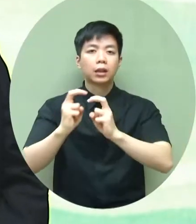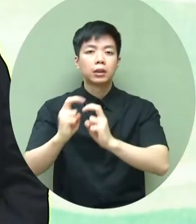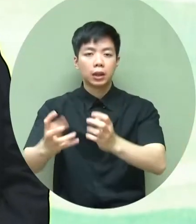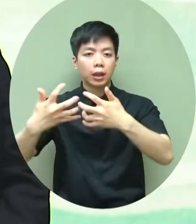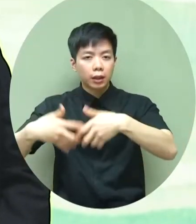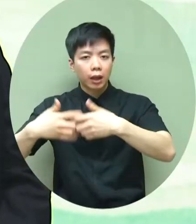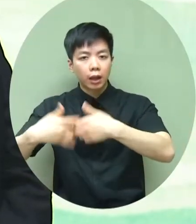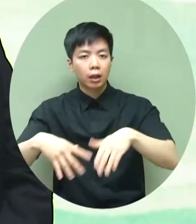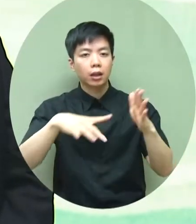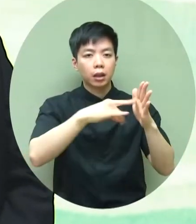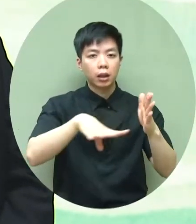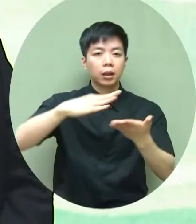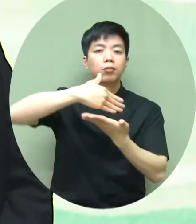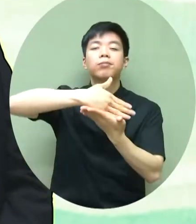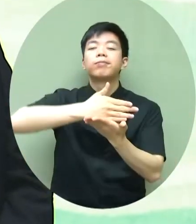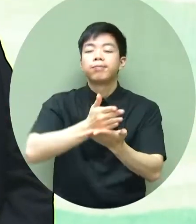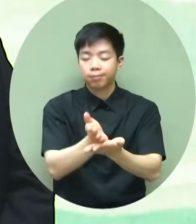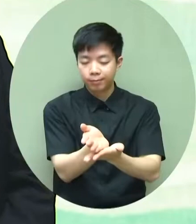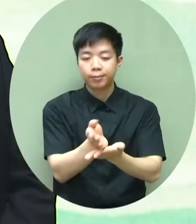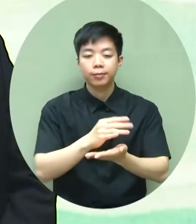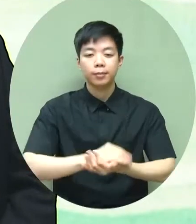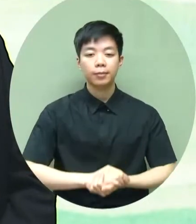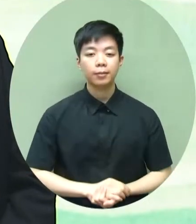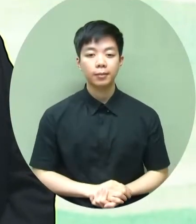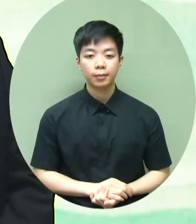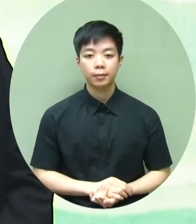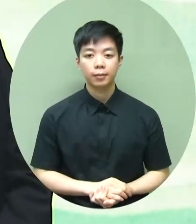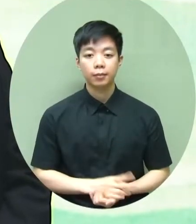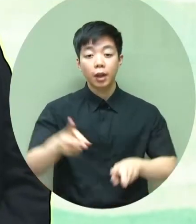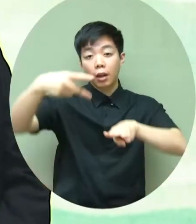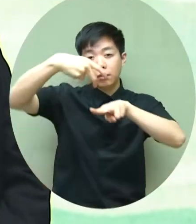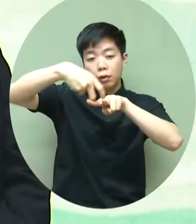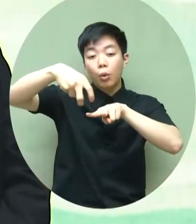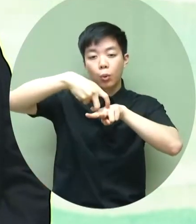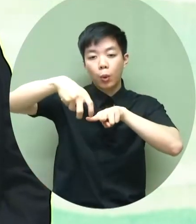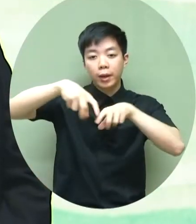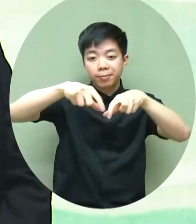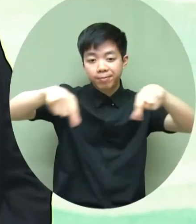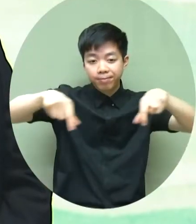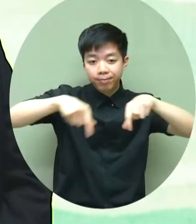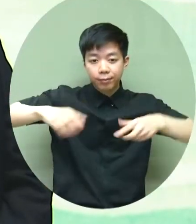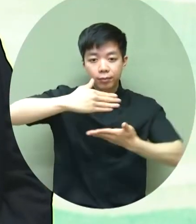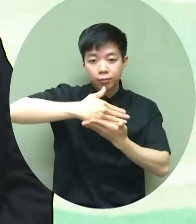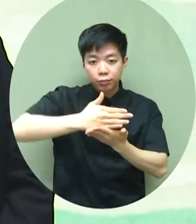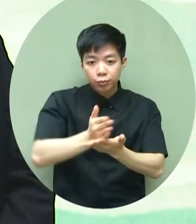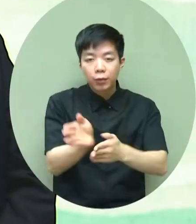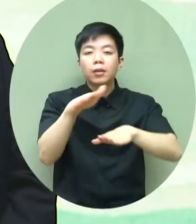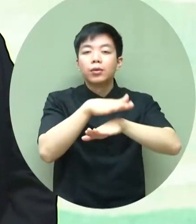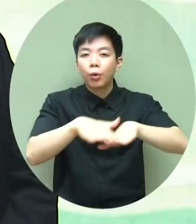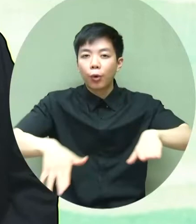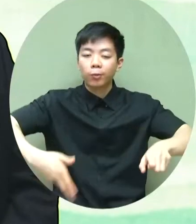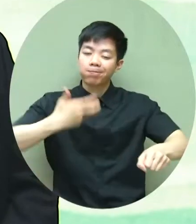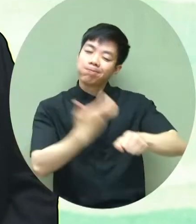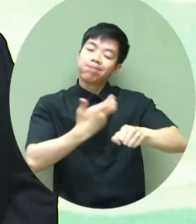way and everything of it would be safe and sound. Safe in the sense of the approval